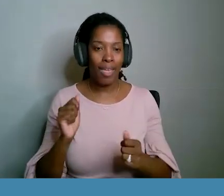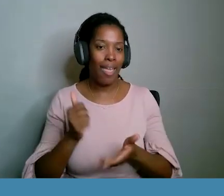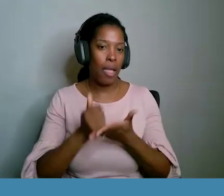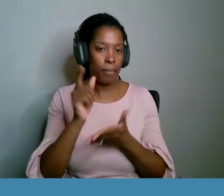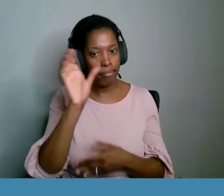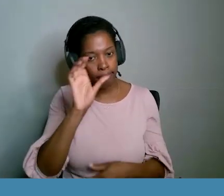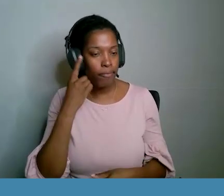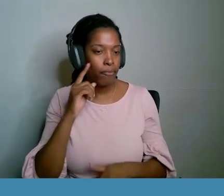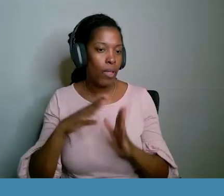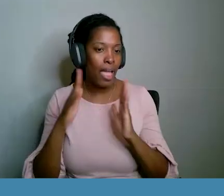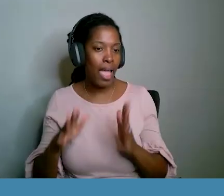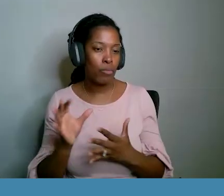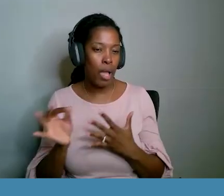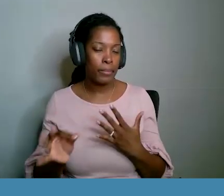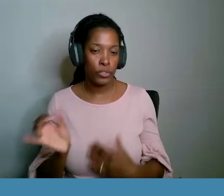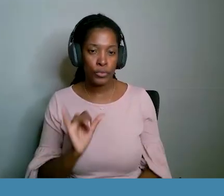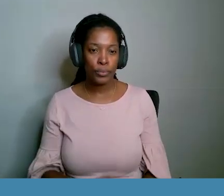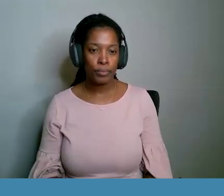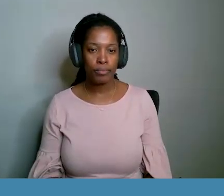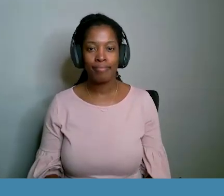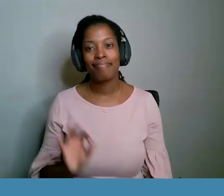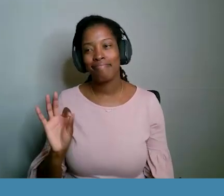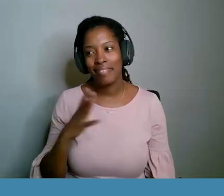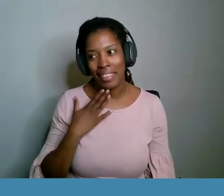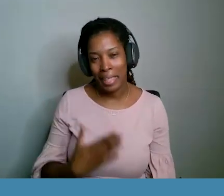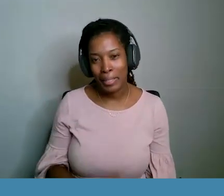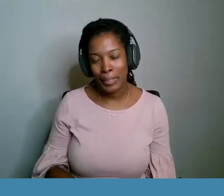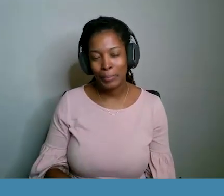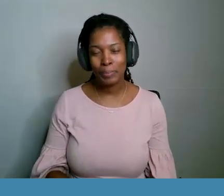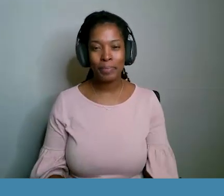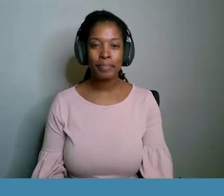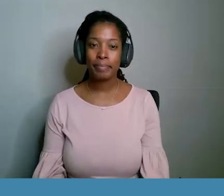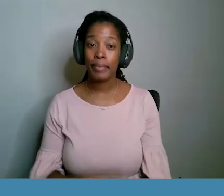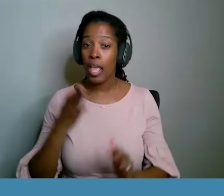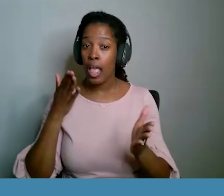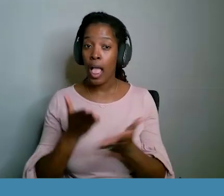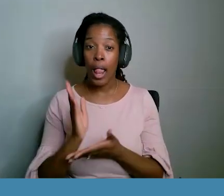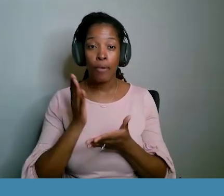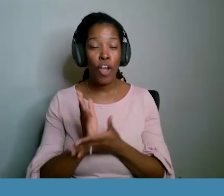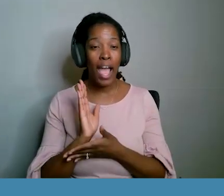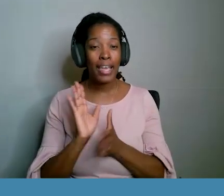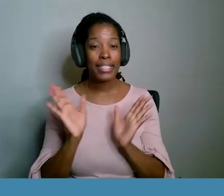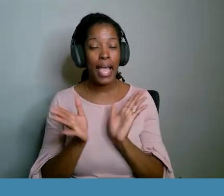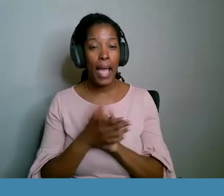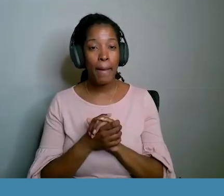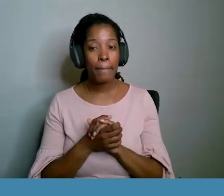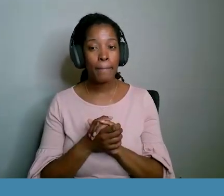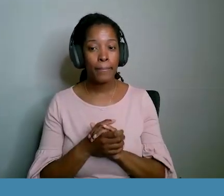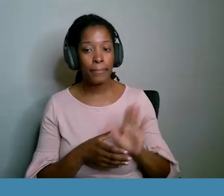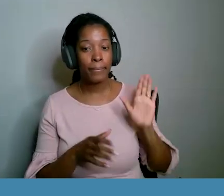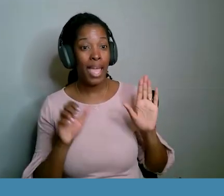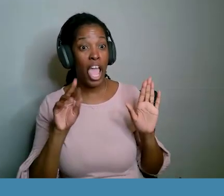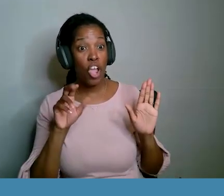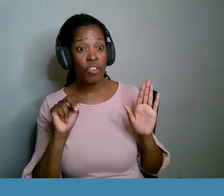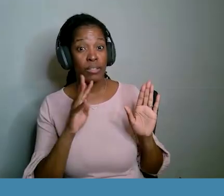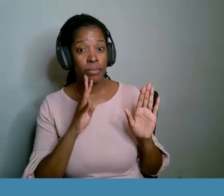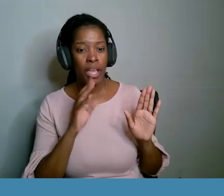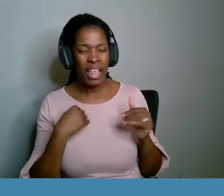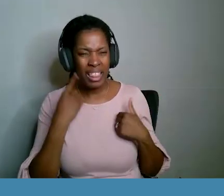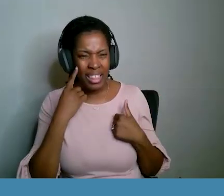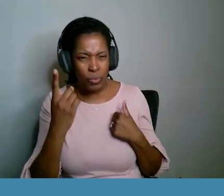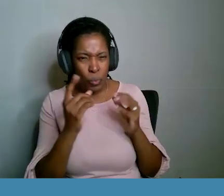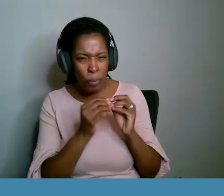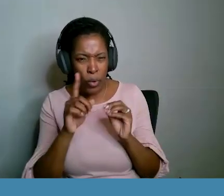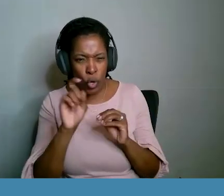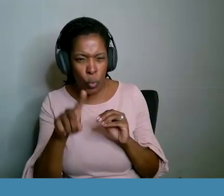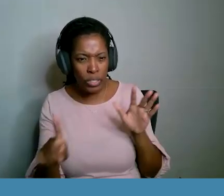also. Good. Thank you. All right. I think there was one more question that popped